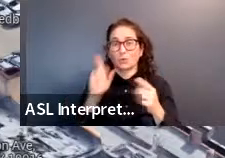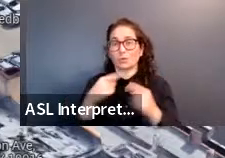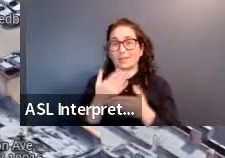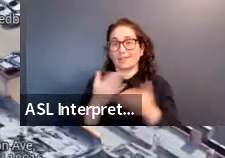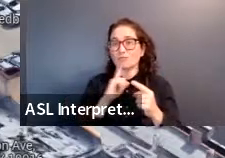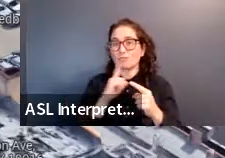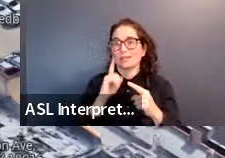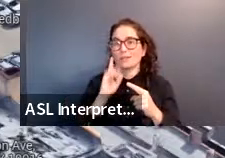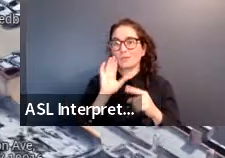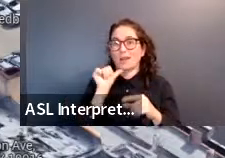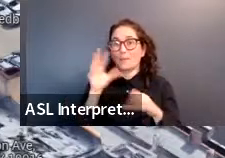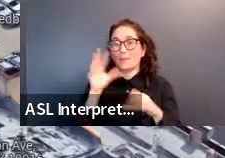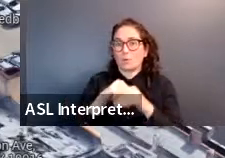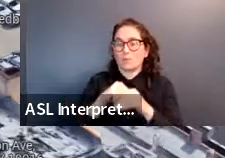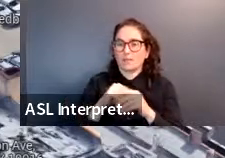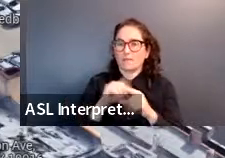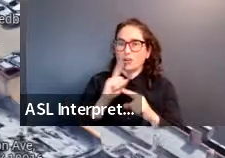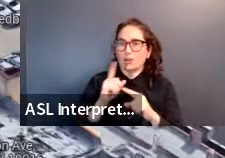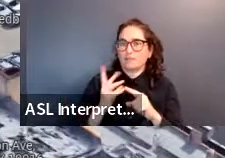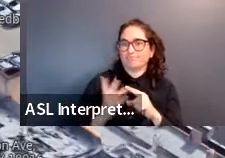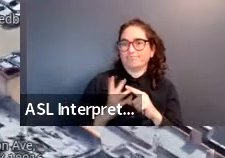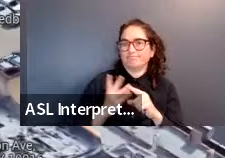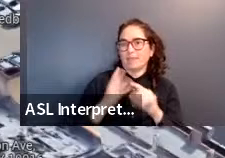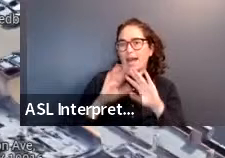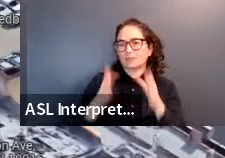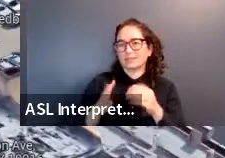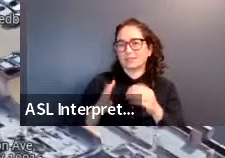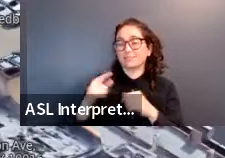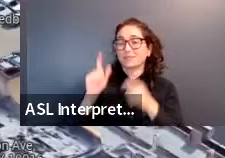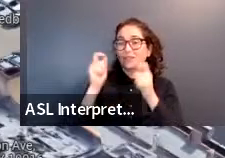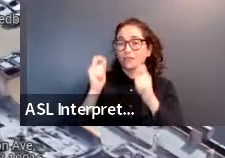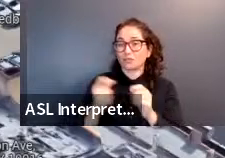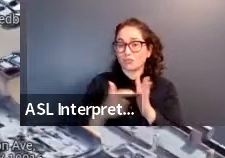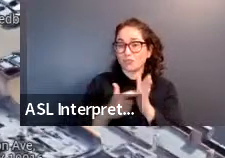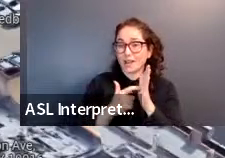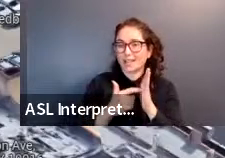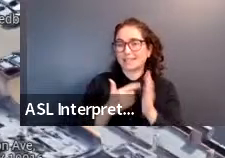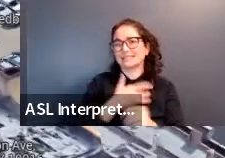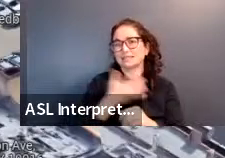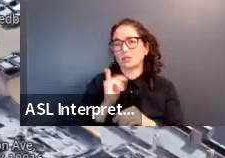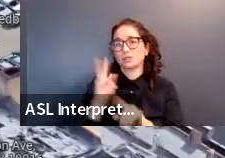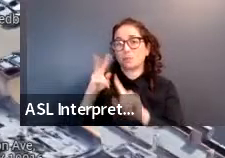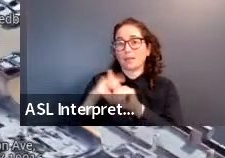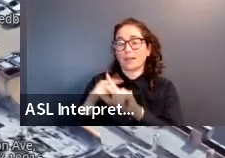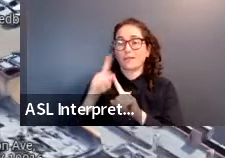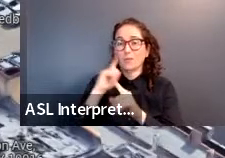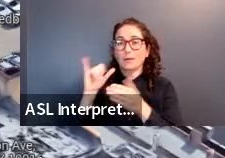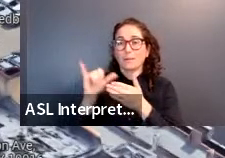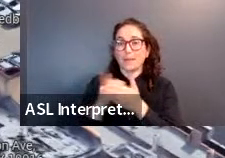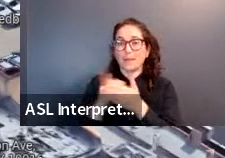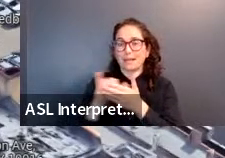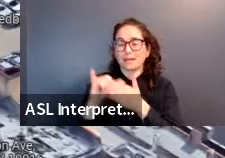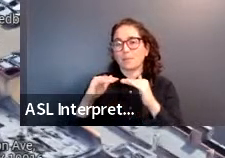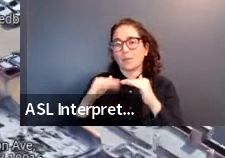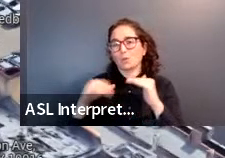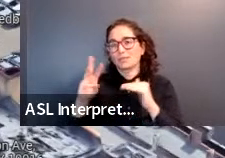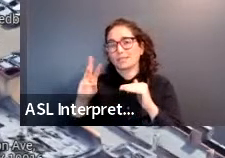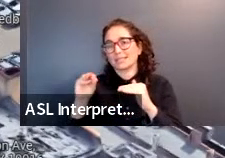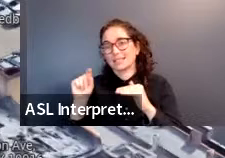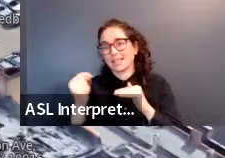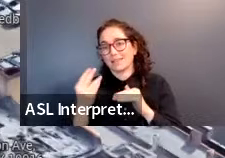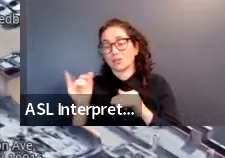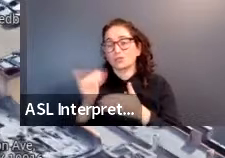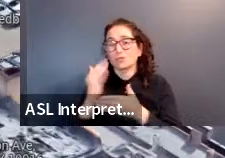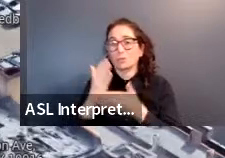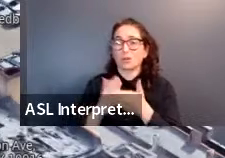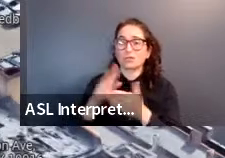housing. These conversion regs also generally apply in Manhattan below 60th and in parts of